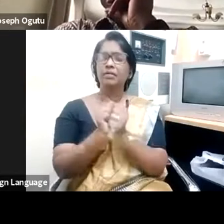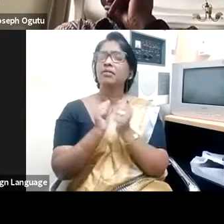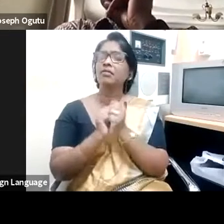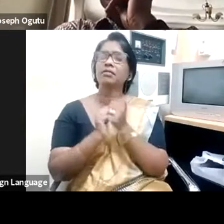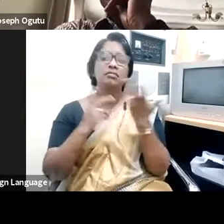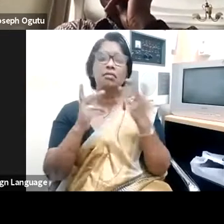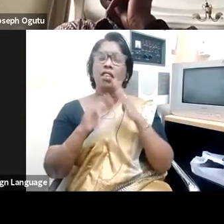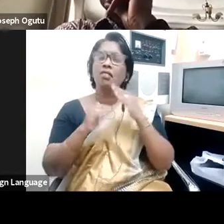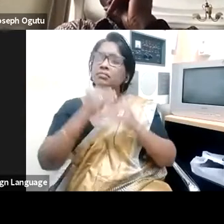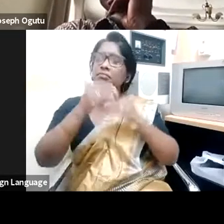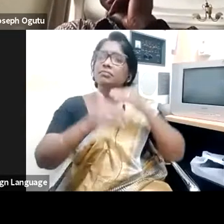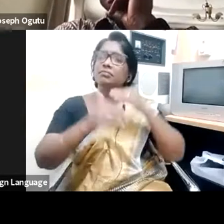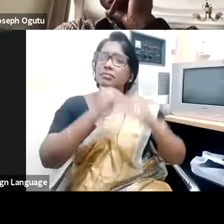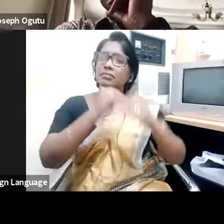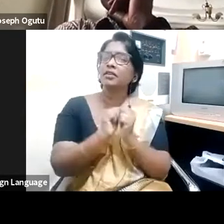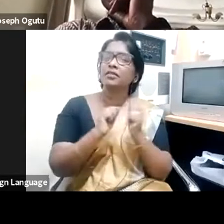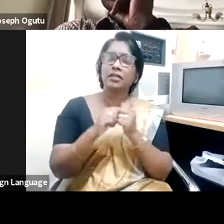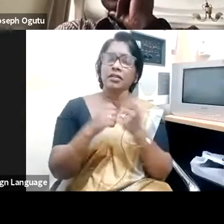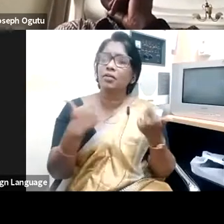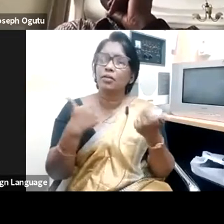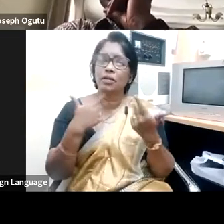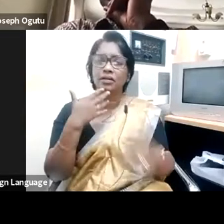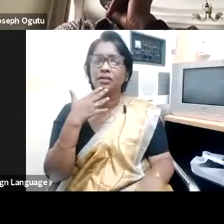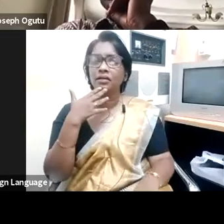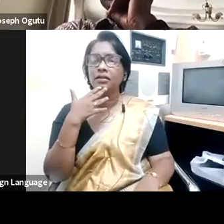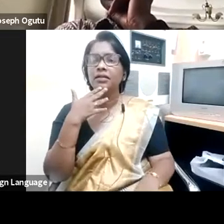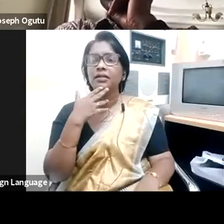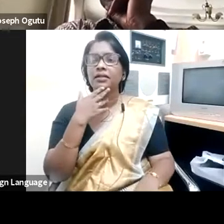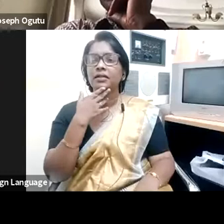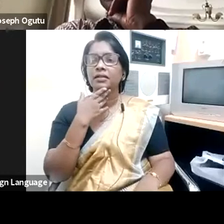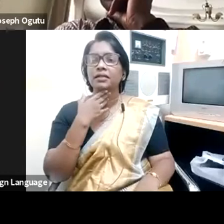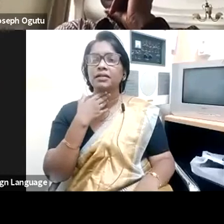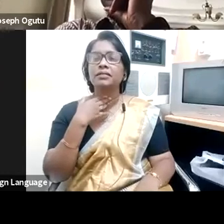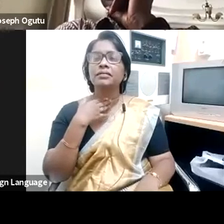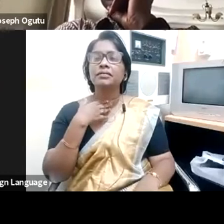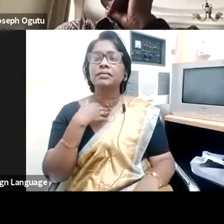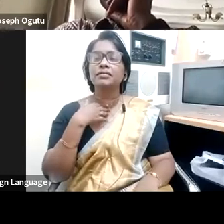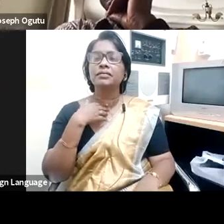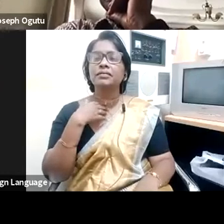so is it that latter disruptive approach that is needed to really reach